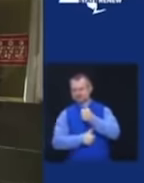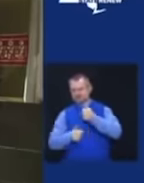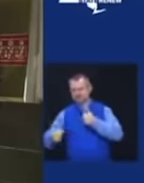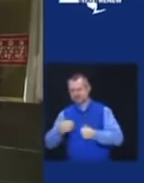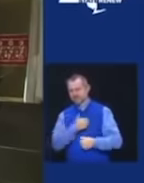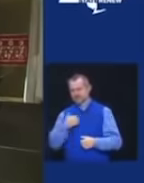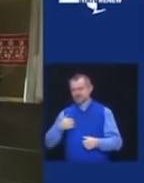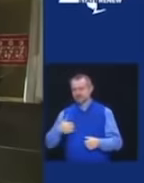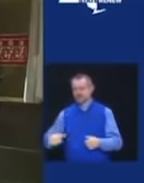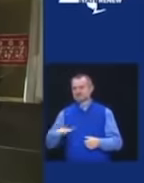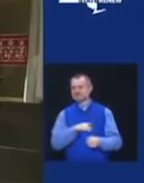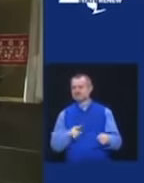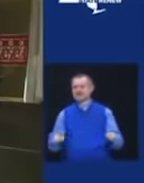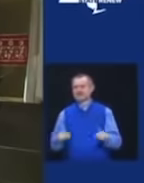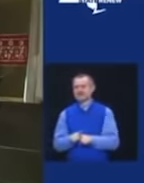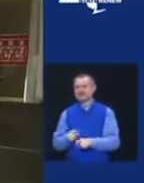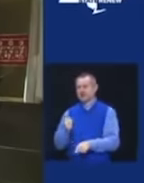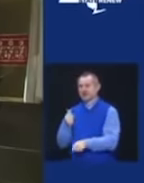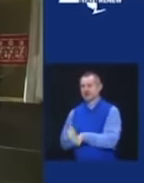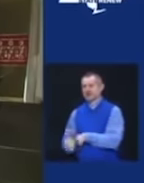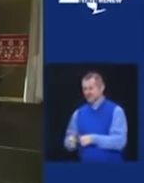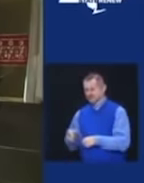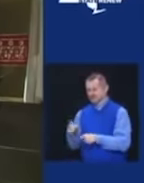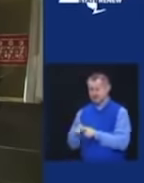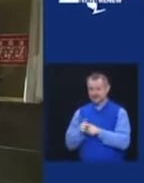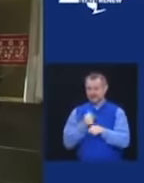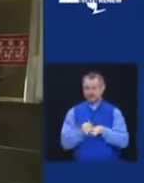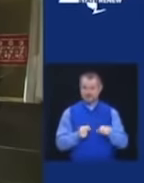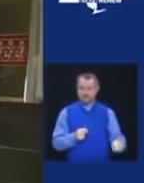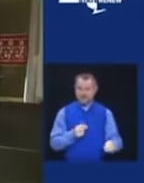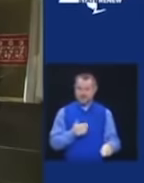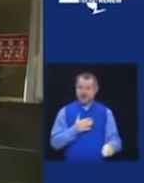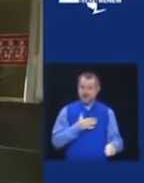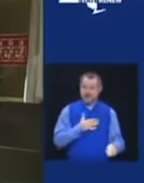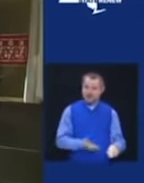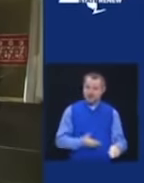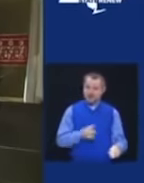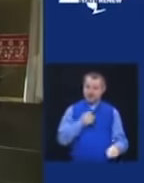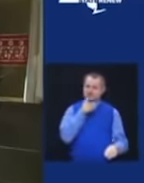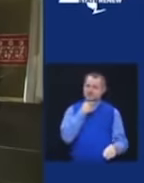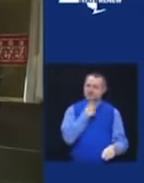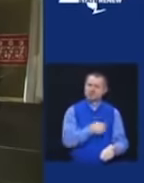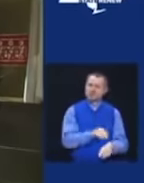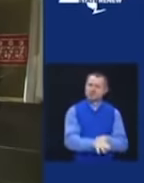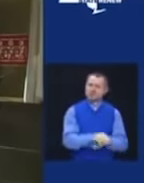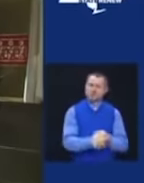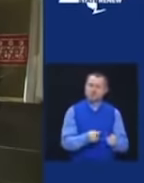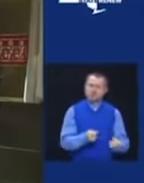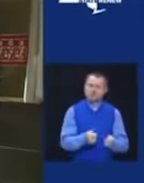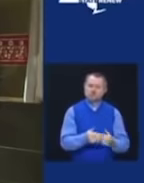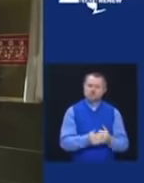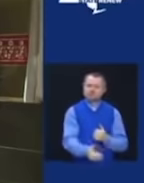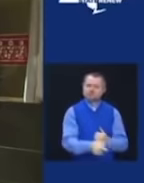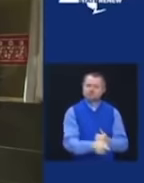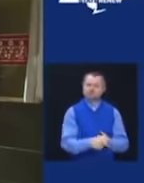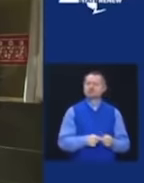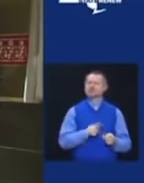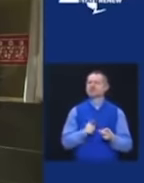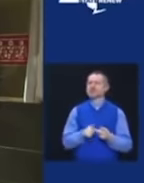and have admitted to, what would you tell them and what would be a satisfactory disposition for